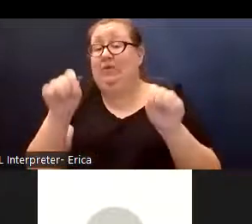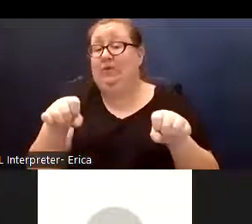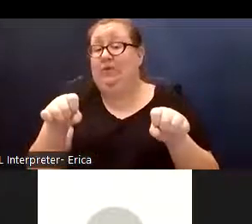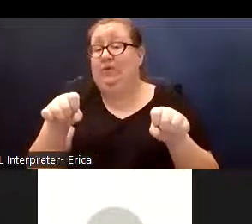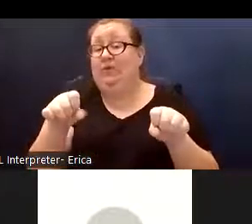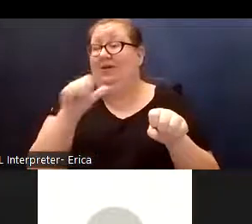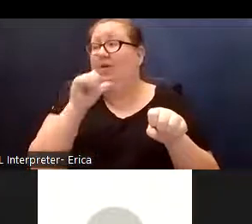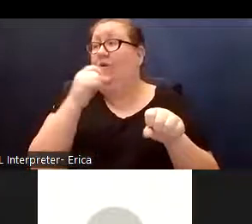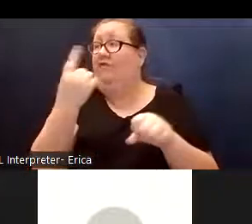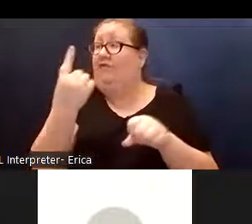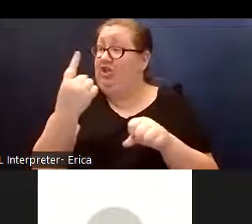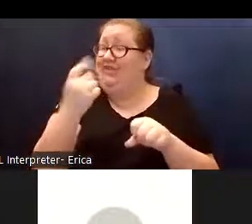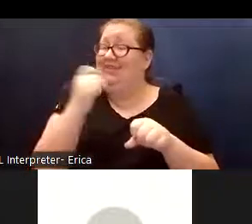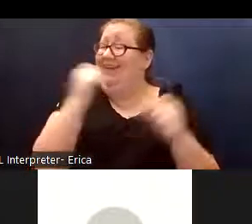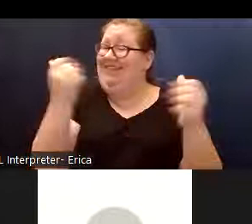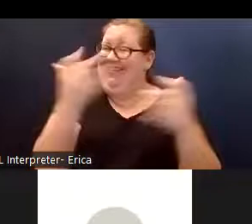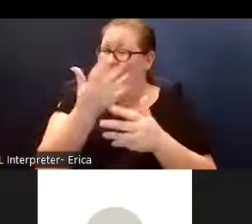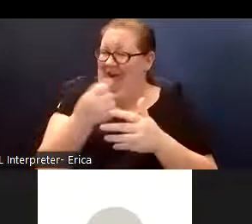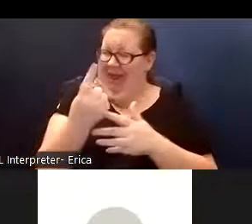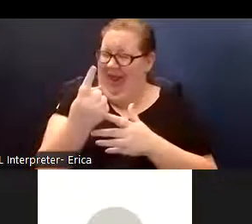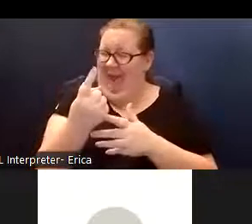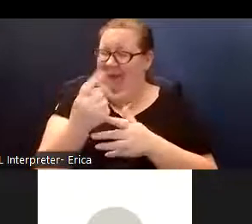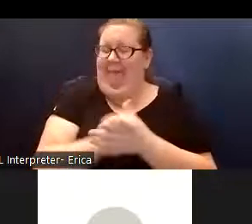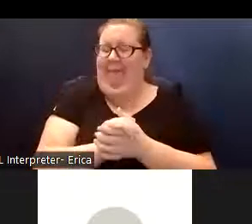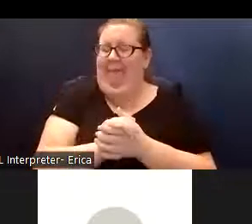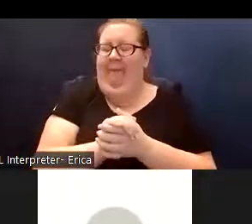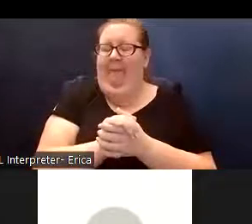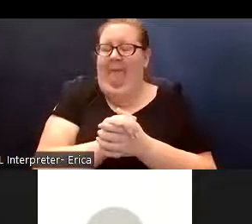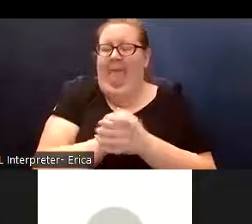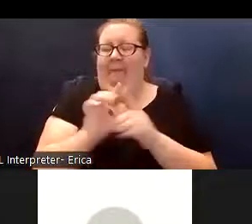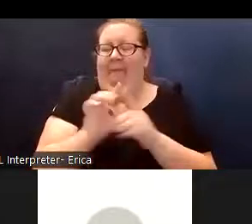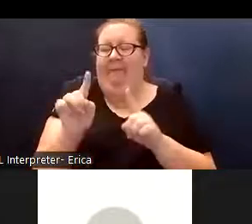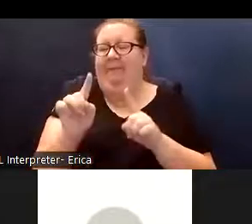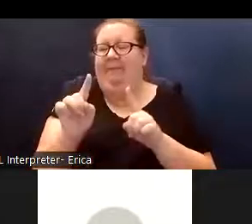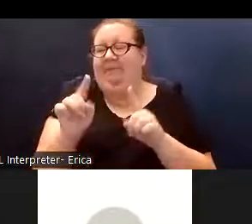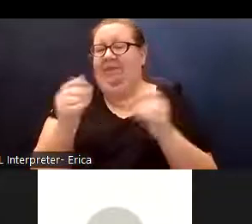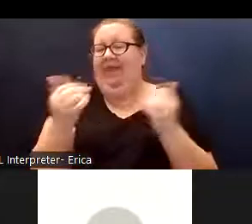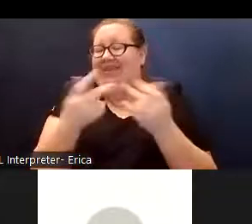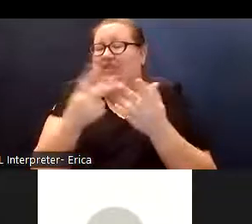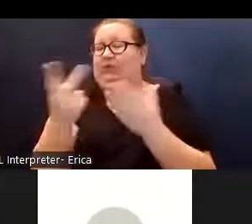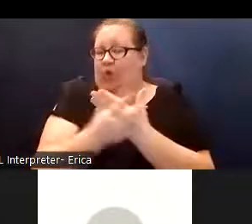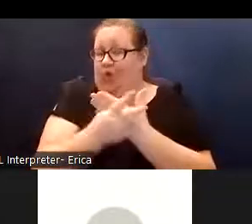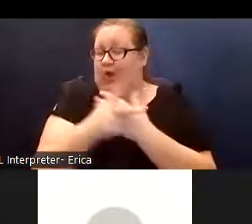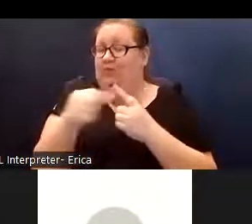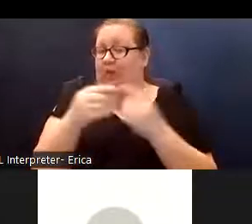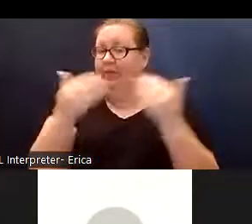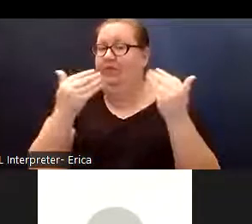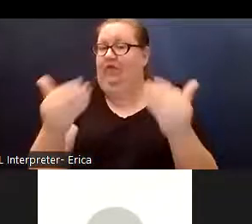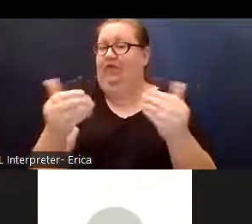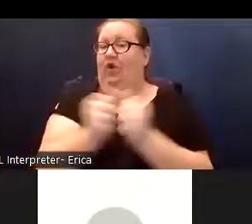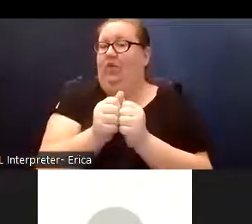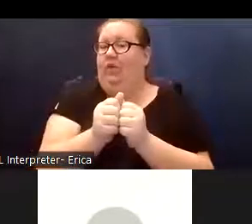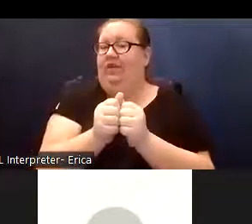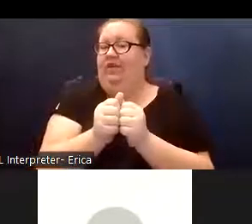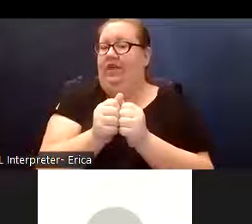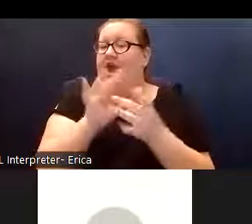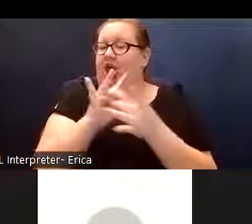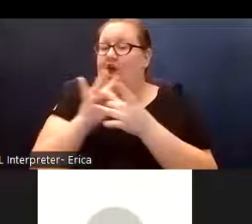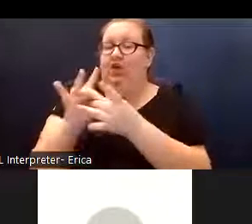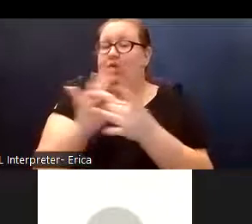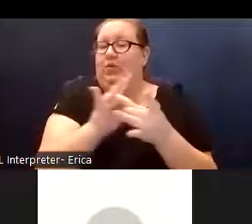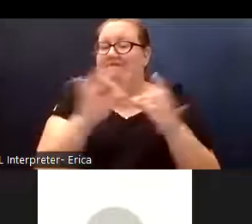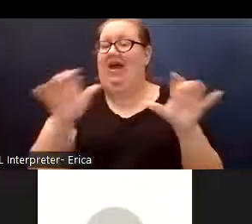not scare any stakeholders, but B, these programs, once we move forward with a unified action